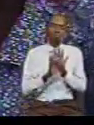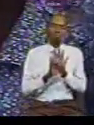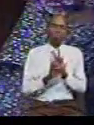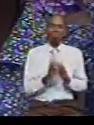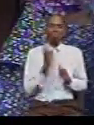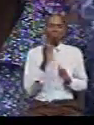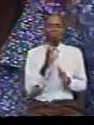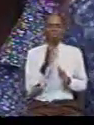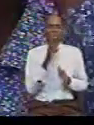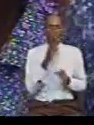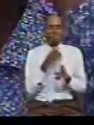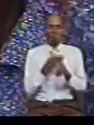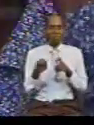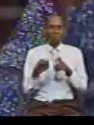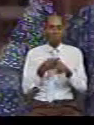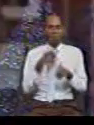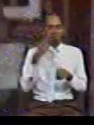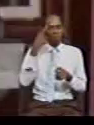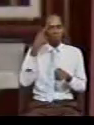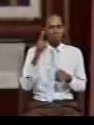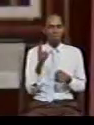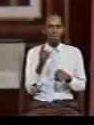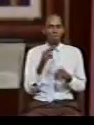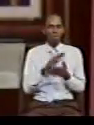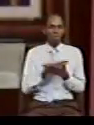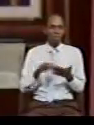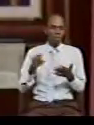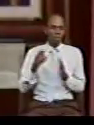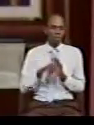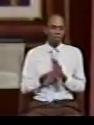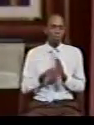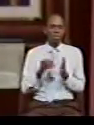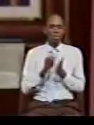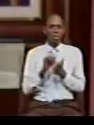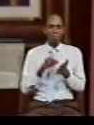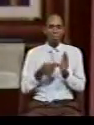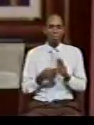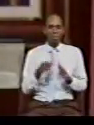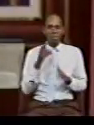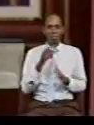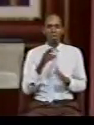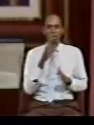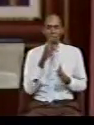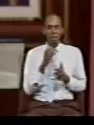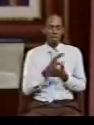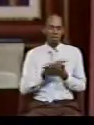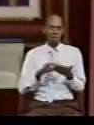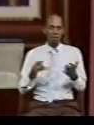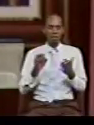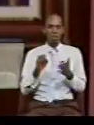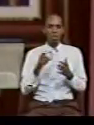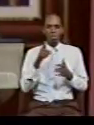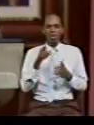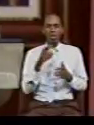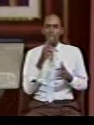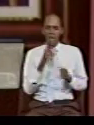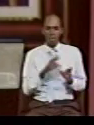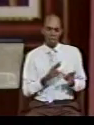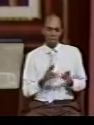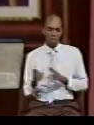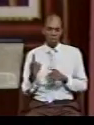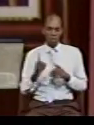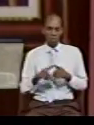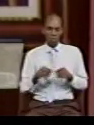for righteousness? That is, you're righteous and you're endeavoring to keep inside that